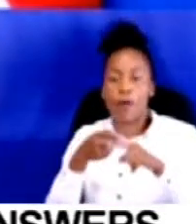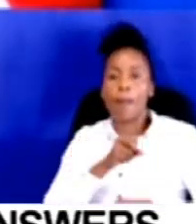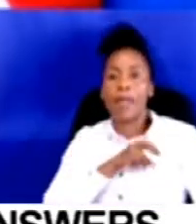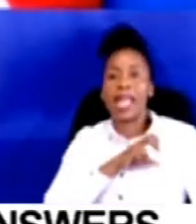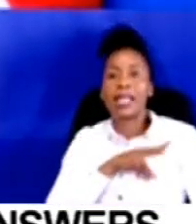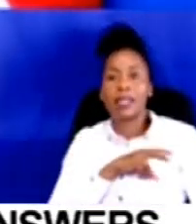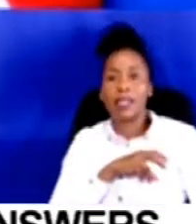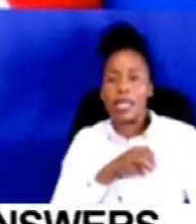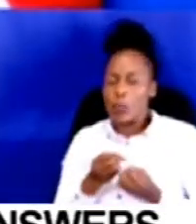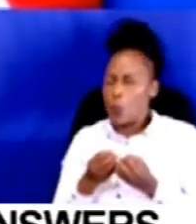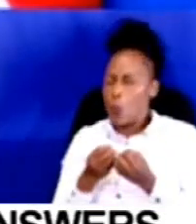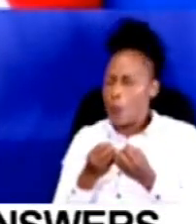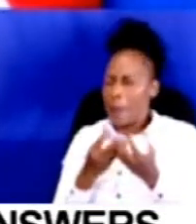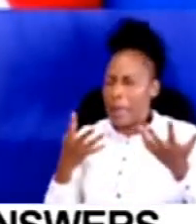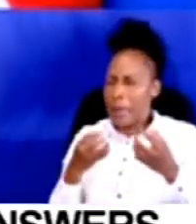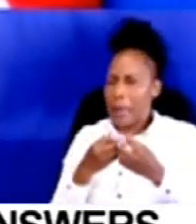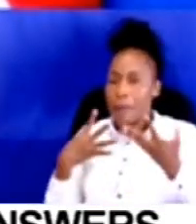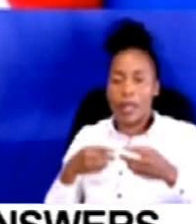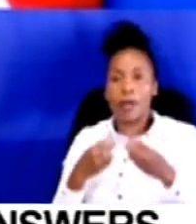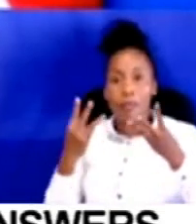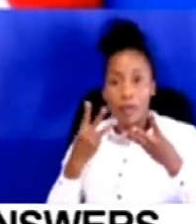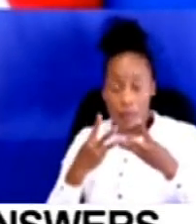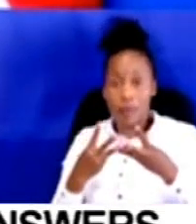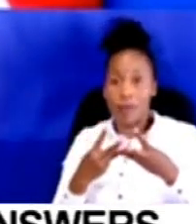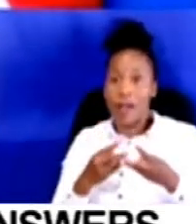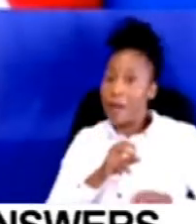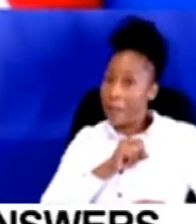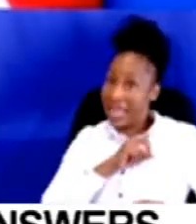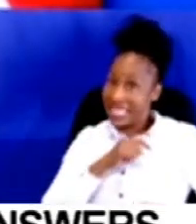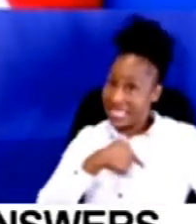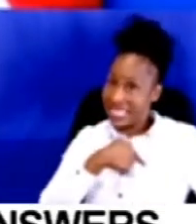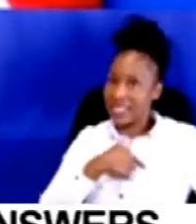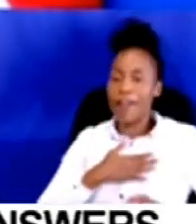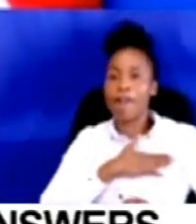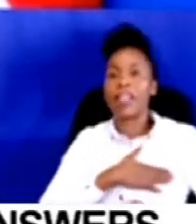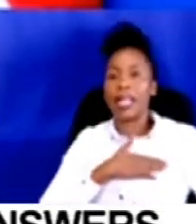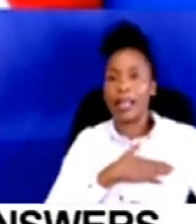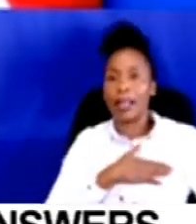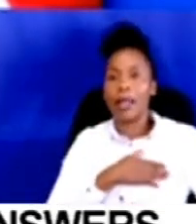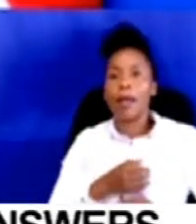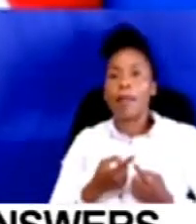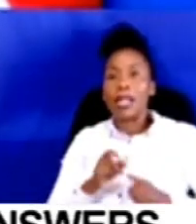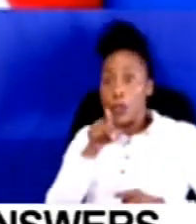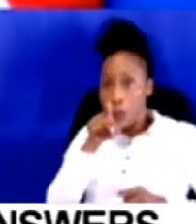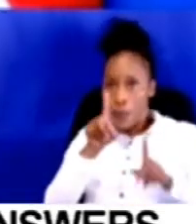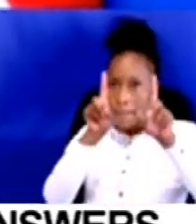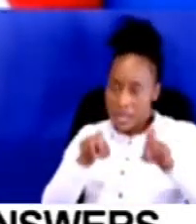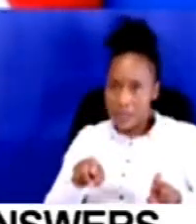There are too many people that are feeling this pain, but you must give them the assurance that